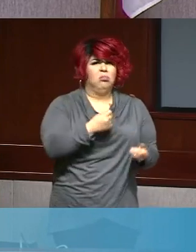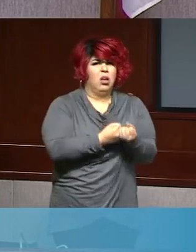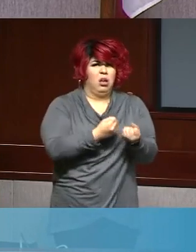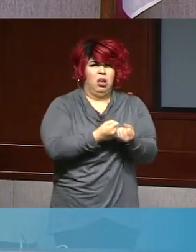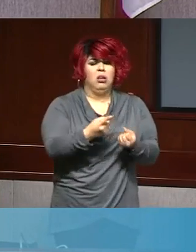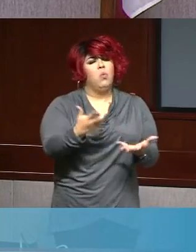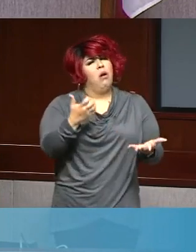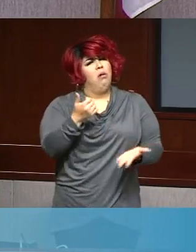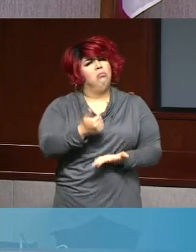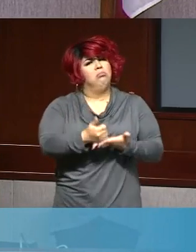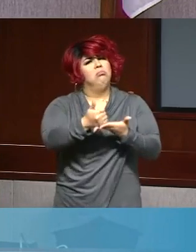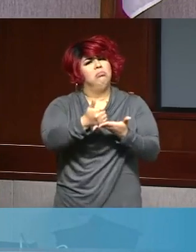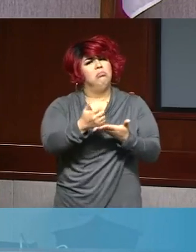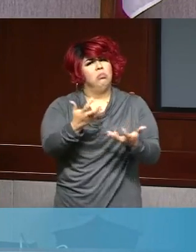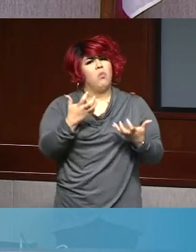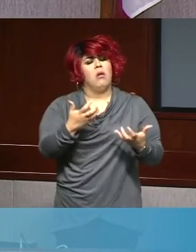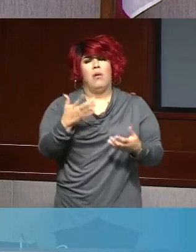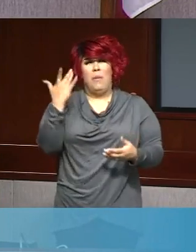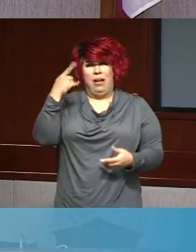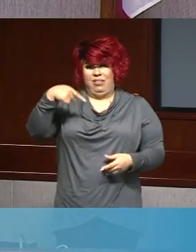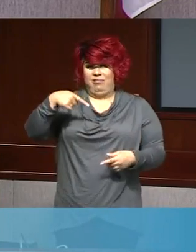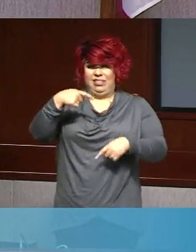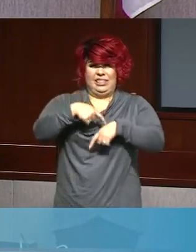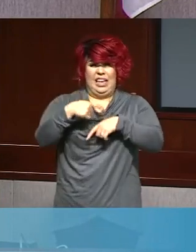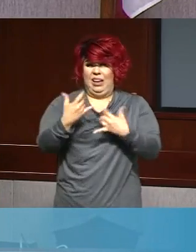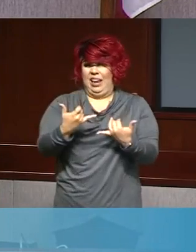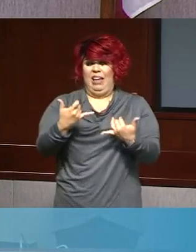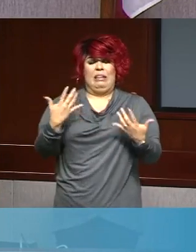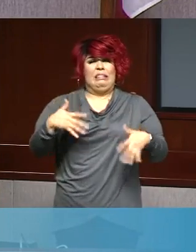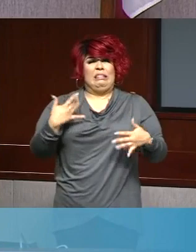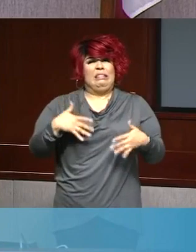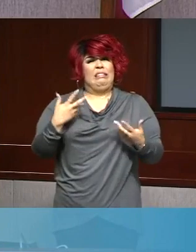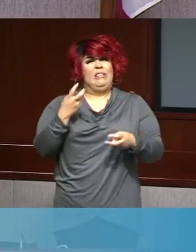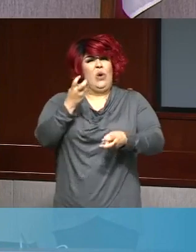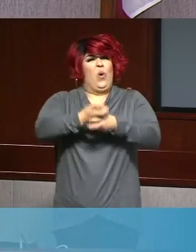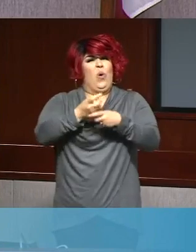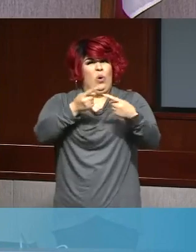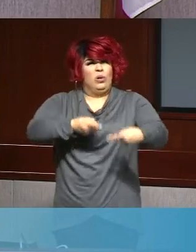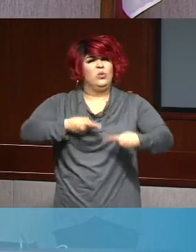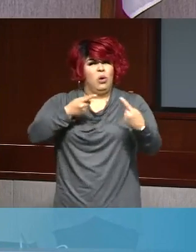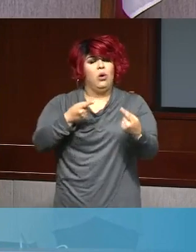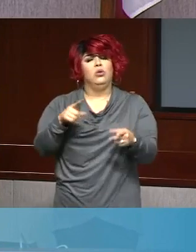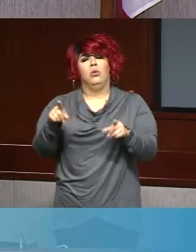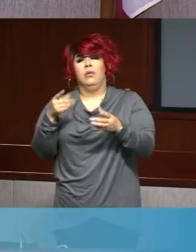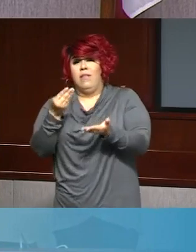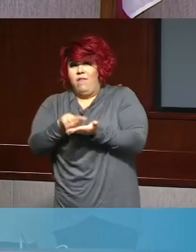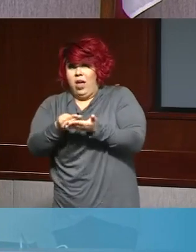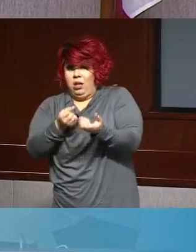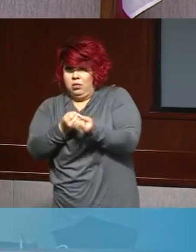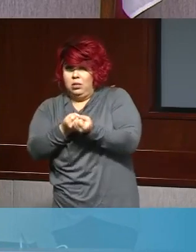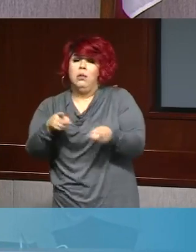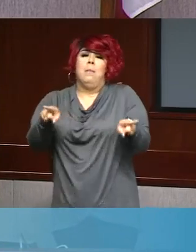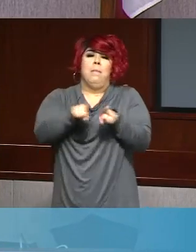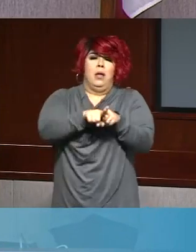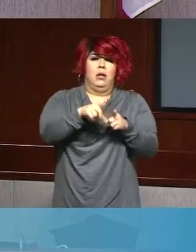to assist them in a very trying time, in addition to the financial assistance that we're doing and the other permit